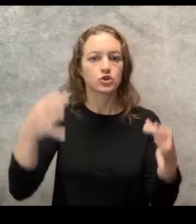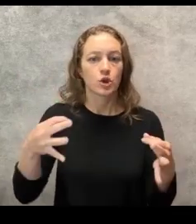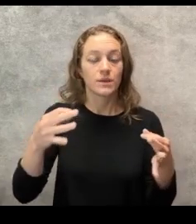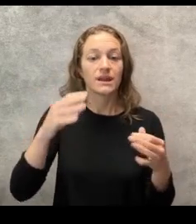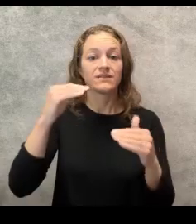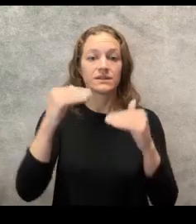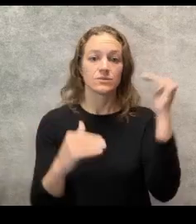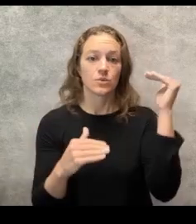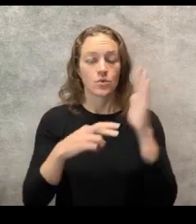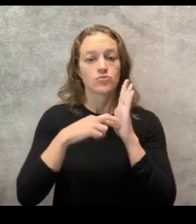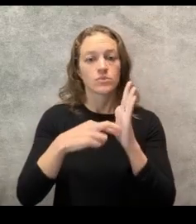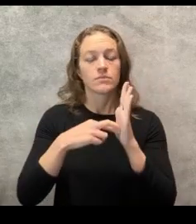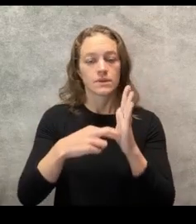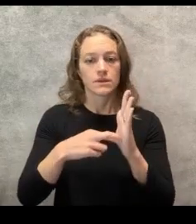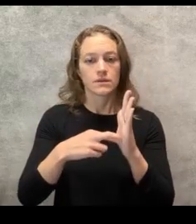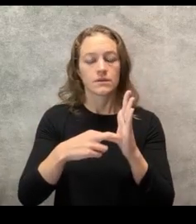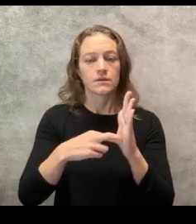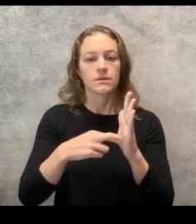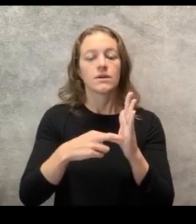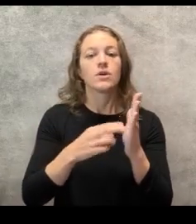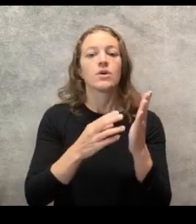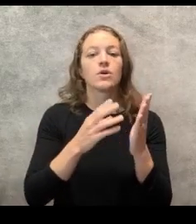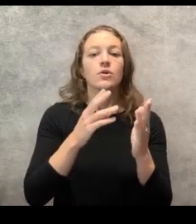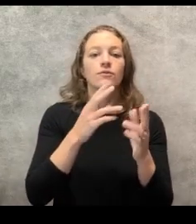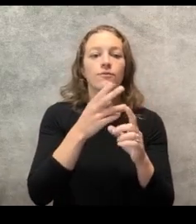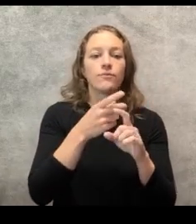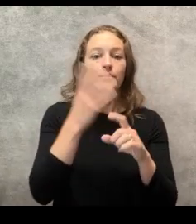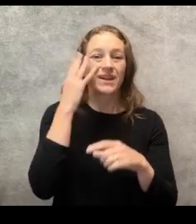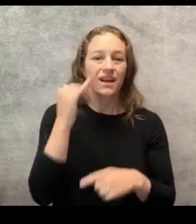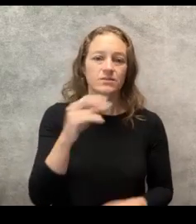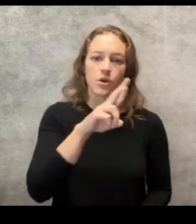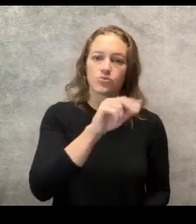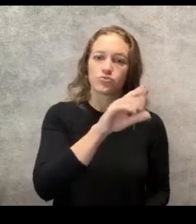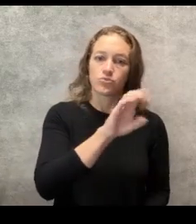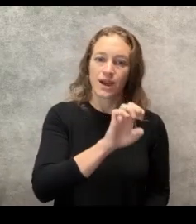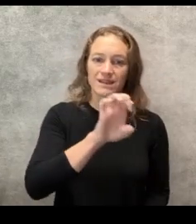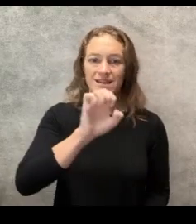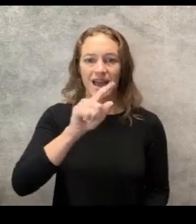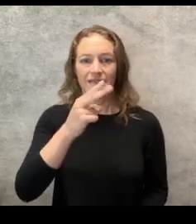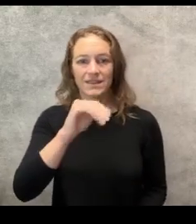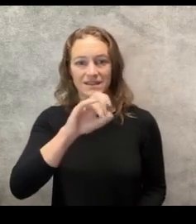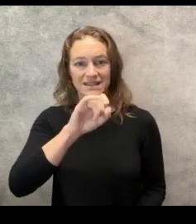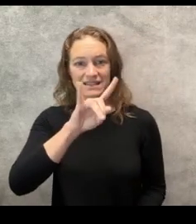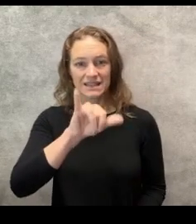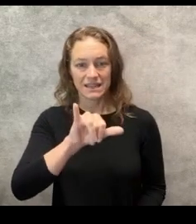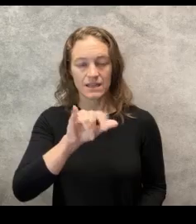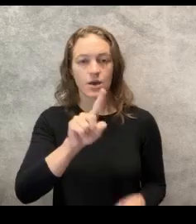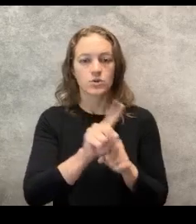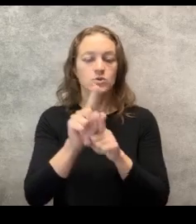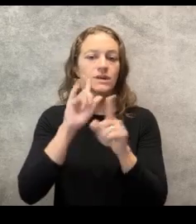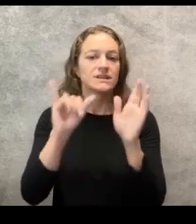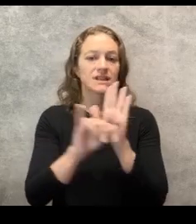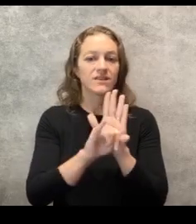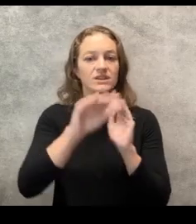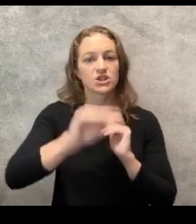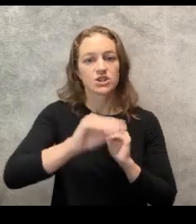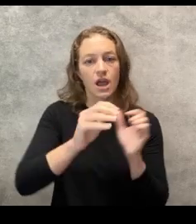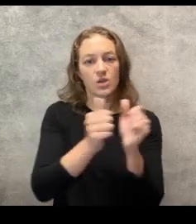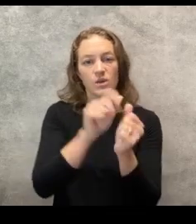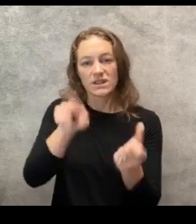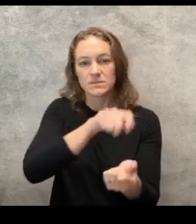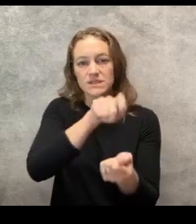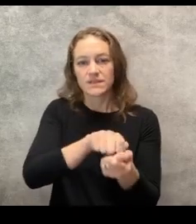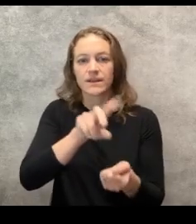disproportionate representation by race and ethnicity and identify as a child with a specific